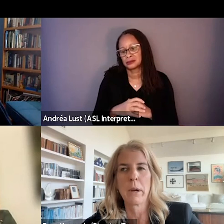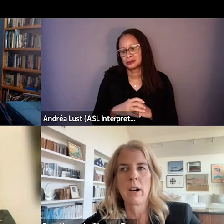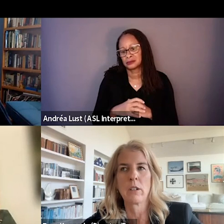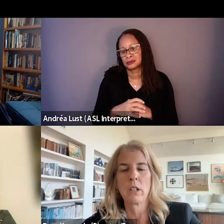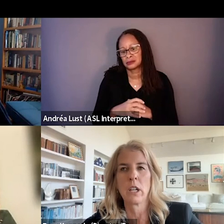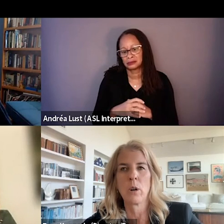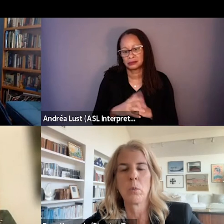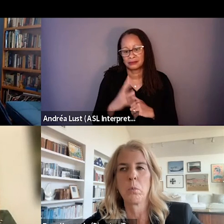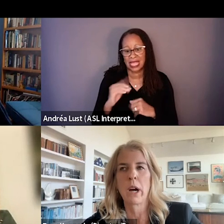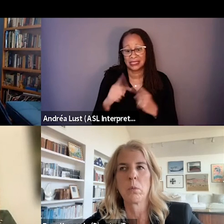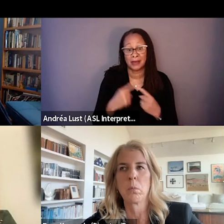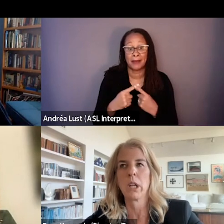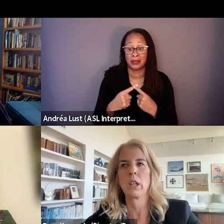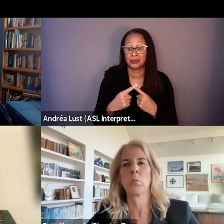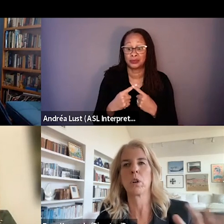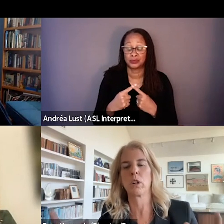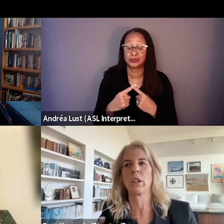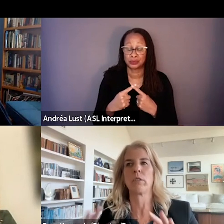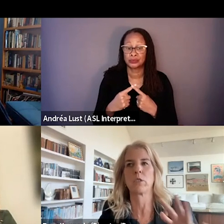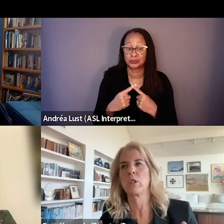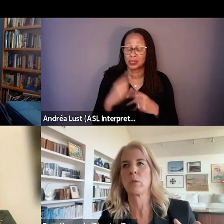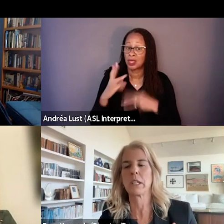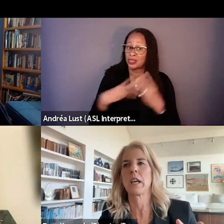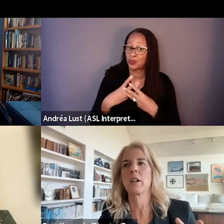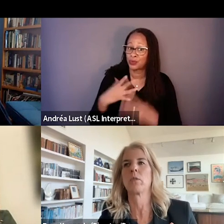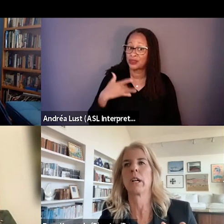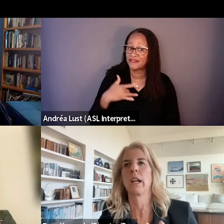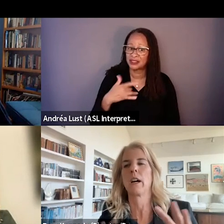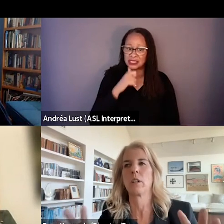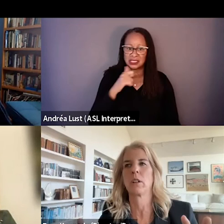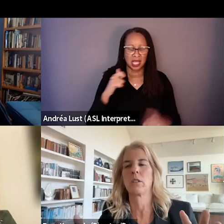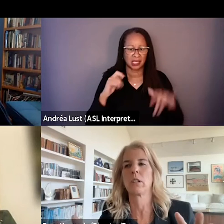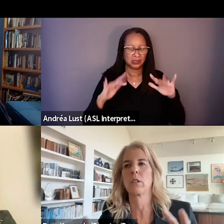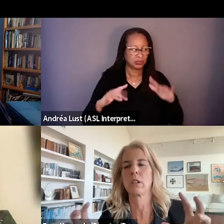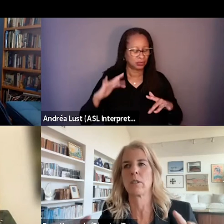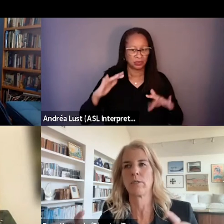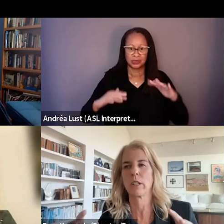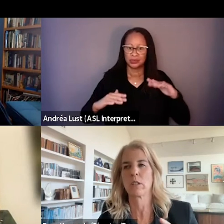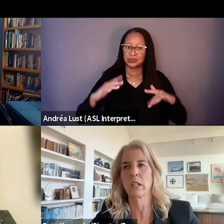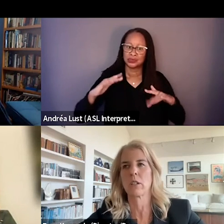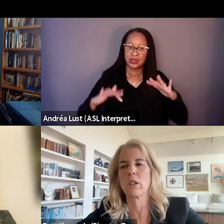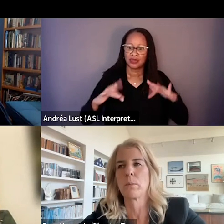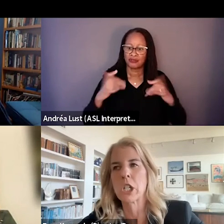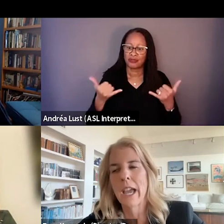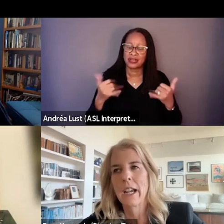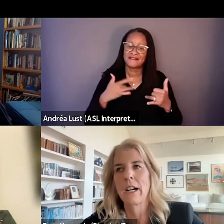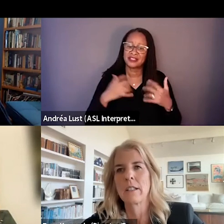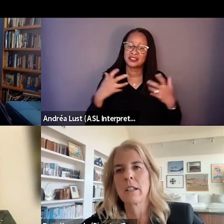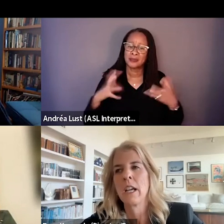And about, you know, in the world that feels so unsettled right now, and there just feels like there's so